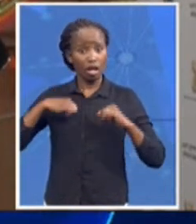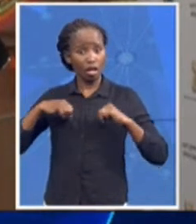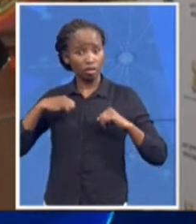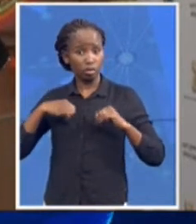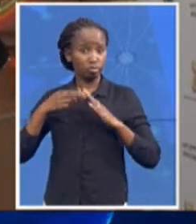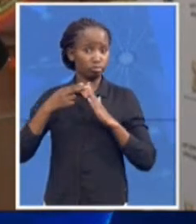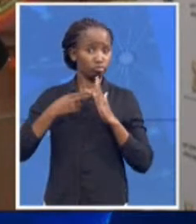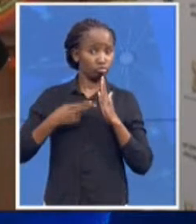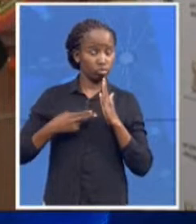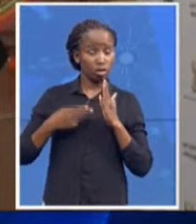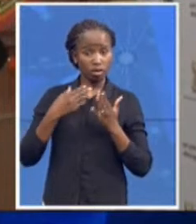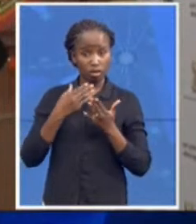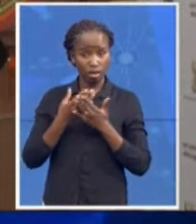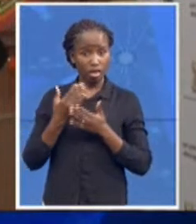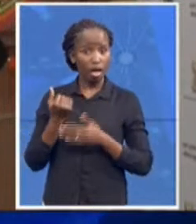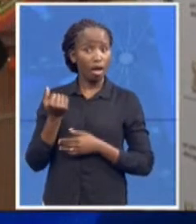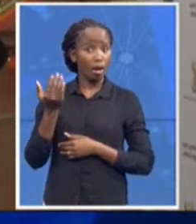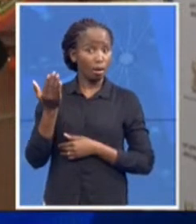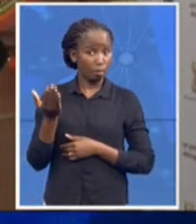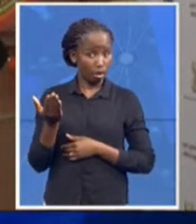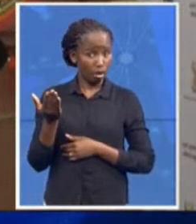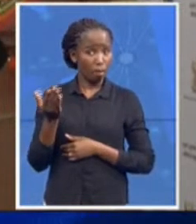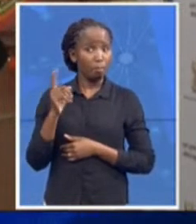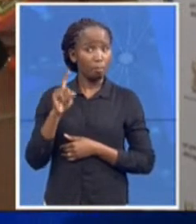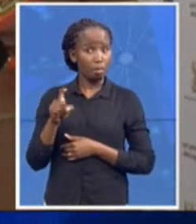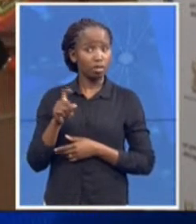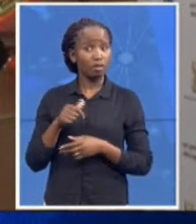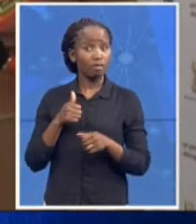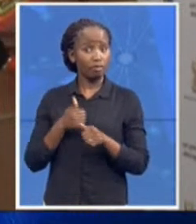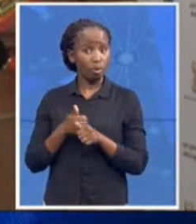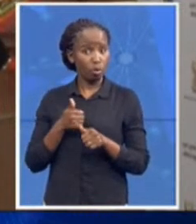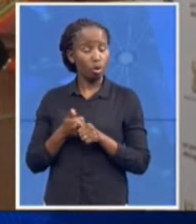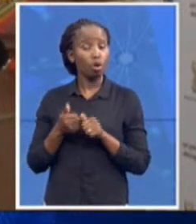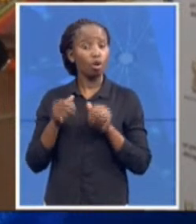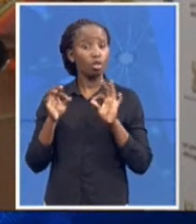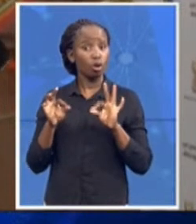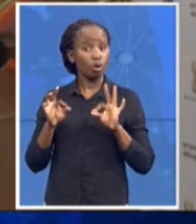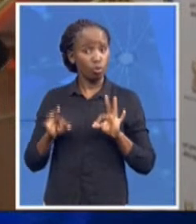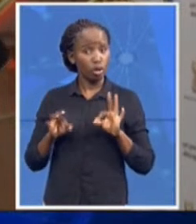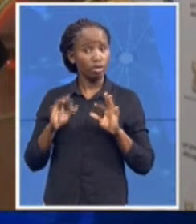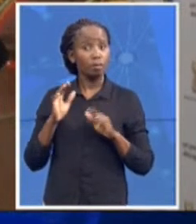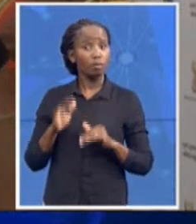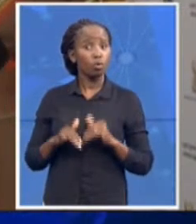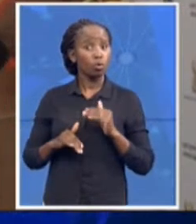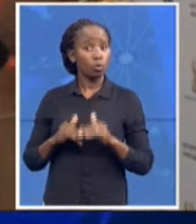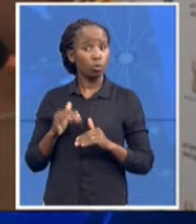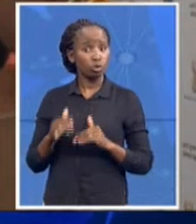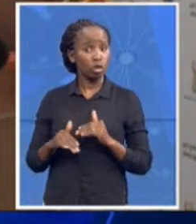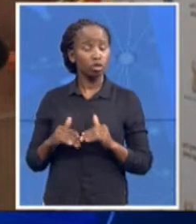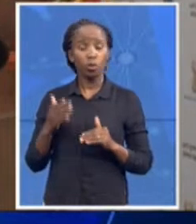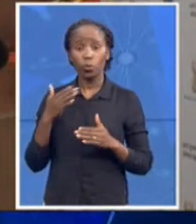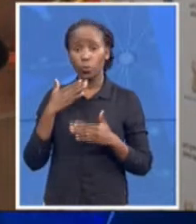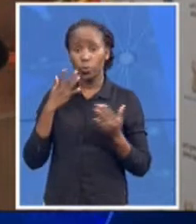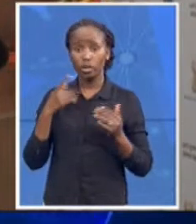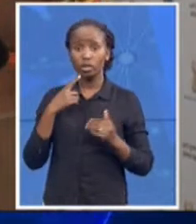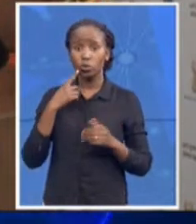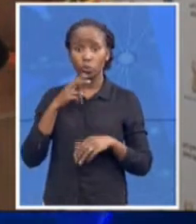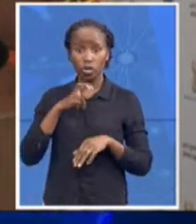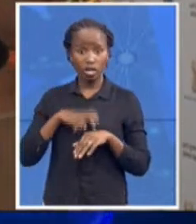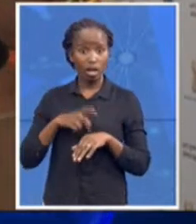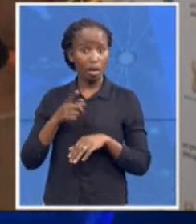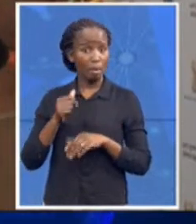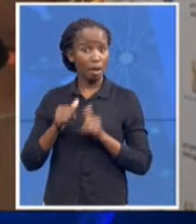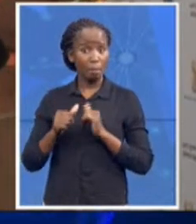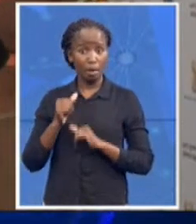process would have to give that relief money back? Thank you. All right. We'll take one more from the floor, Mama. What